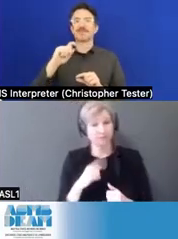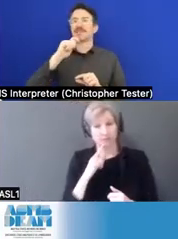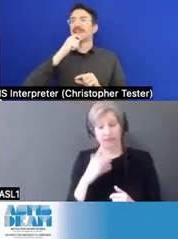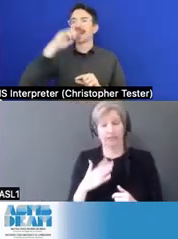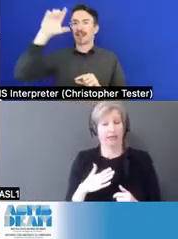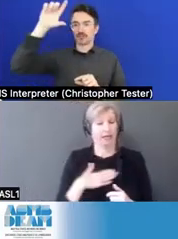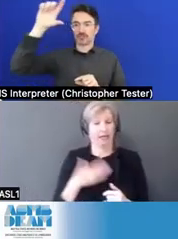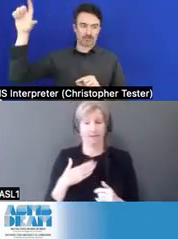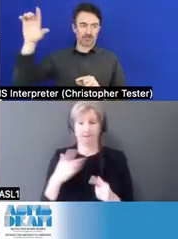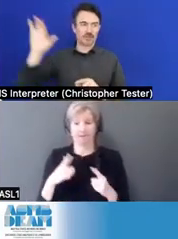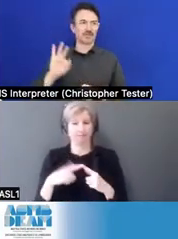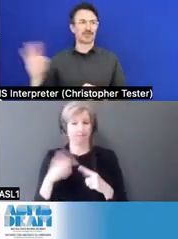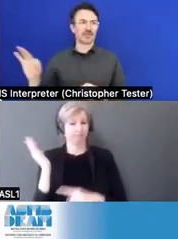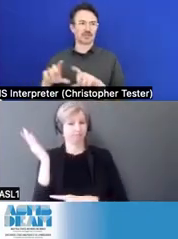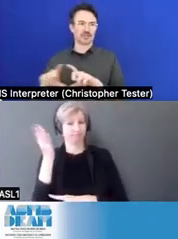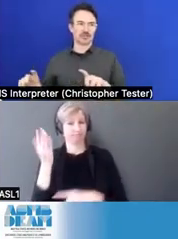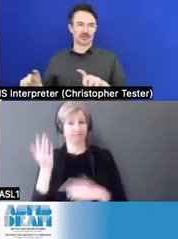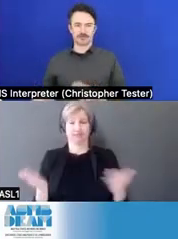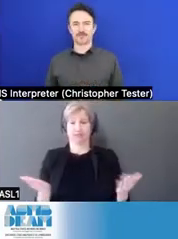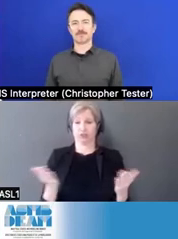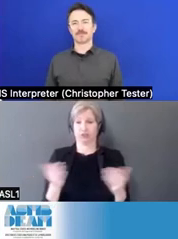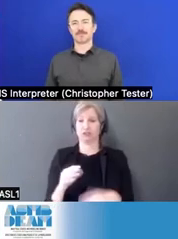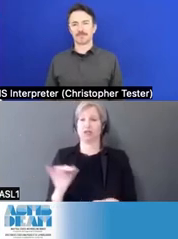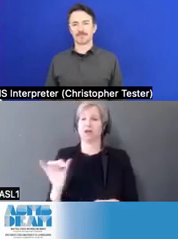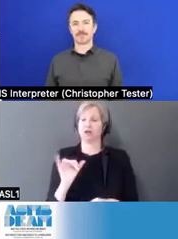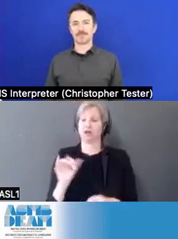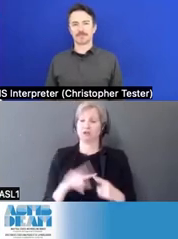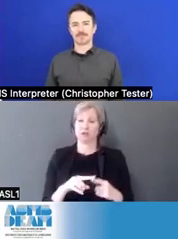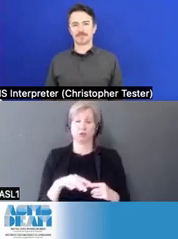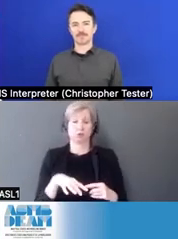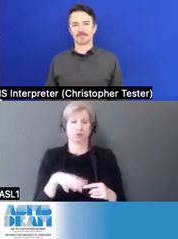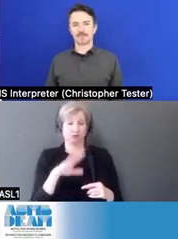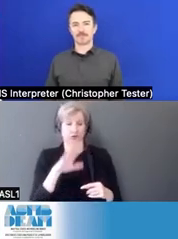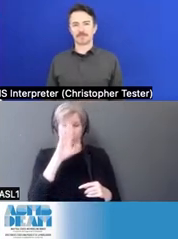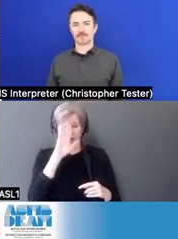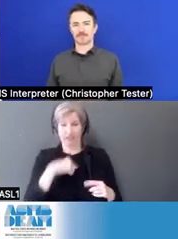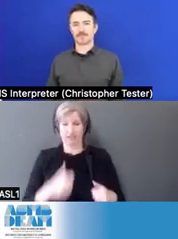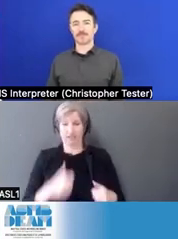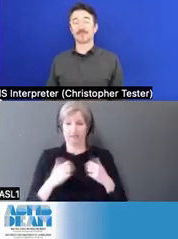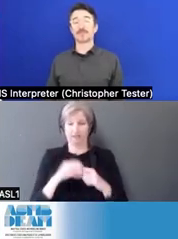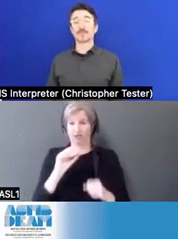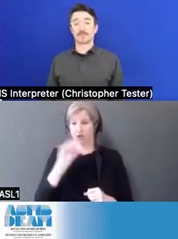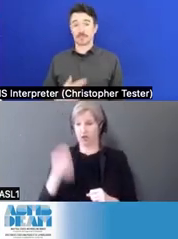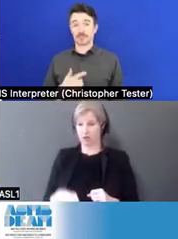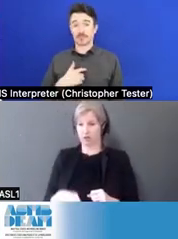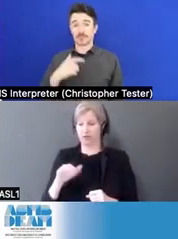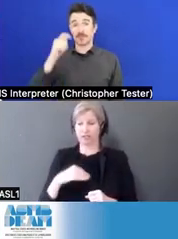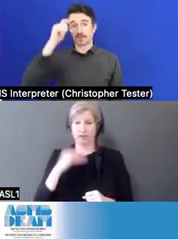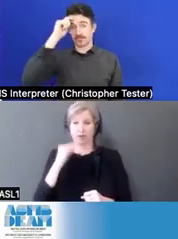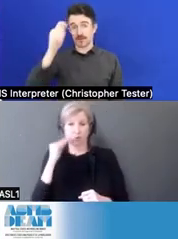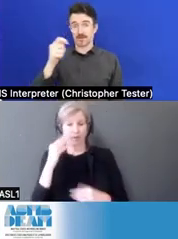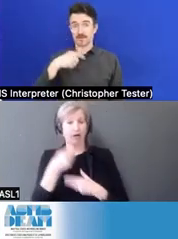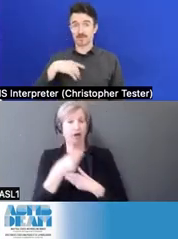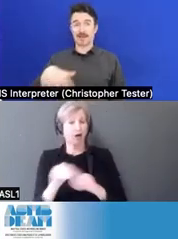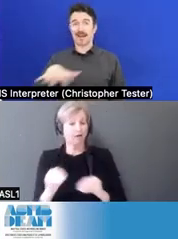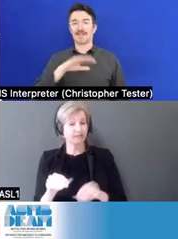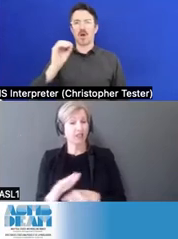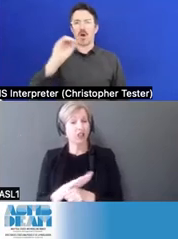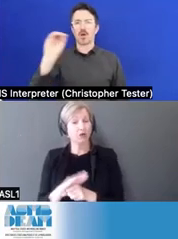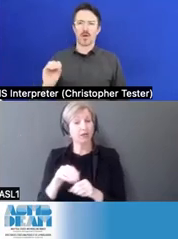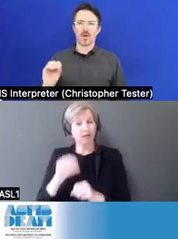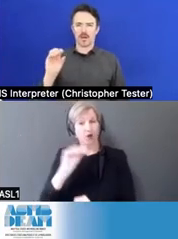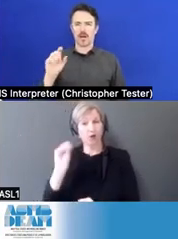here. And I too also would like to acknowledge that I reside in Ottawa. Both my home and my office are located in